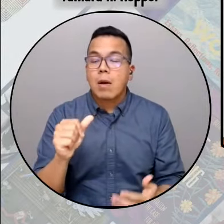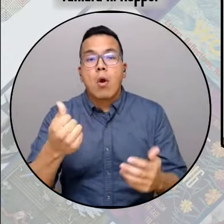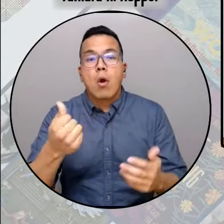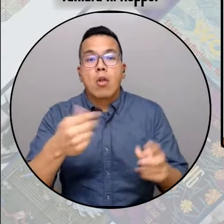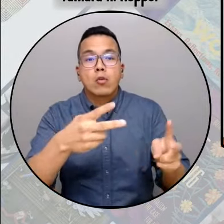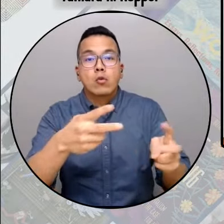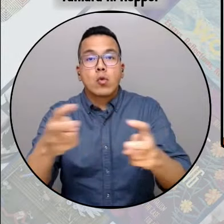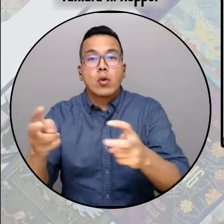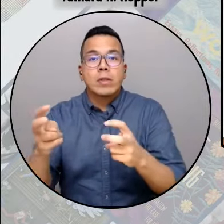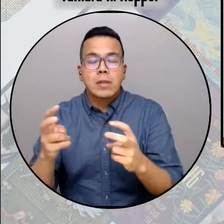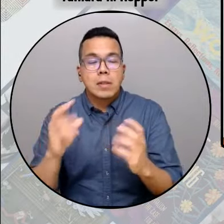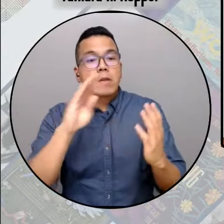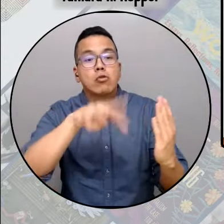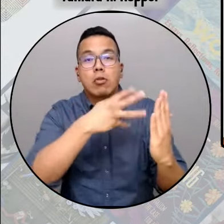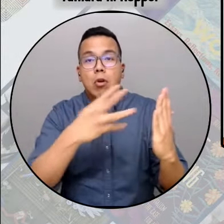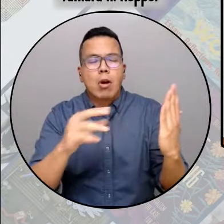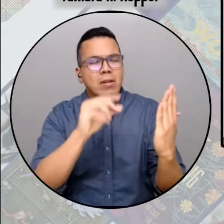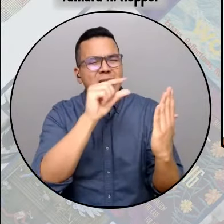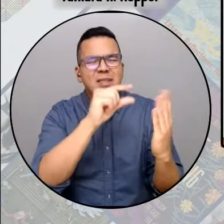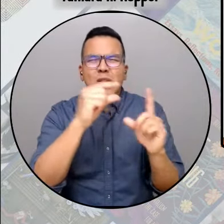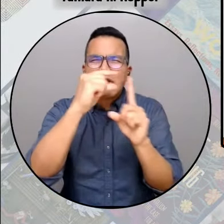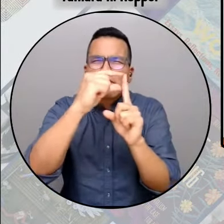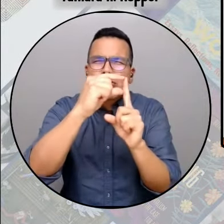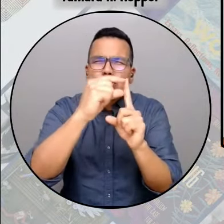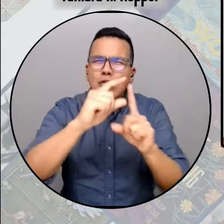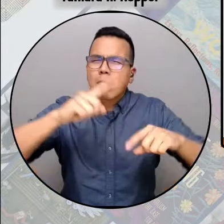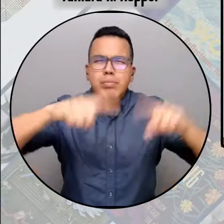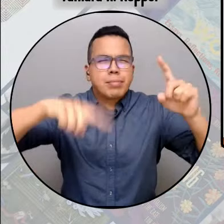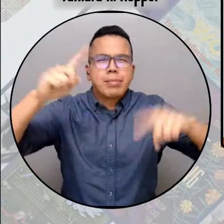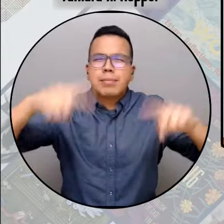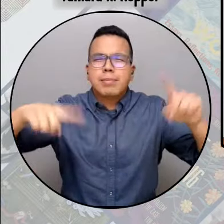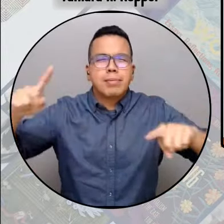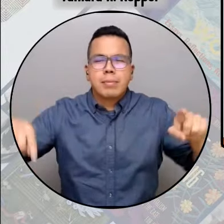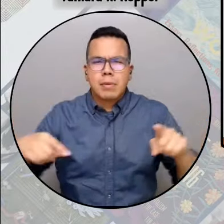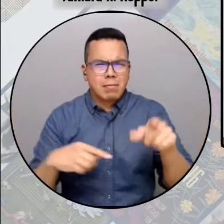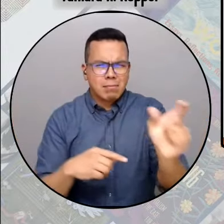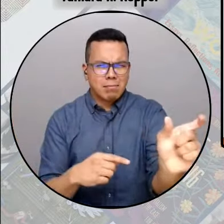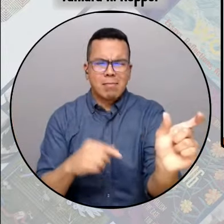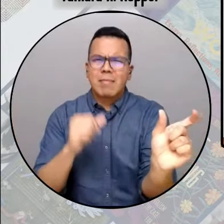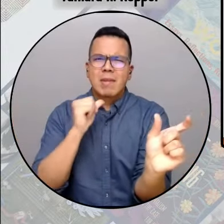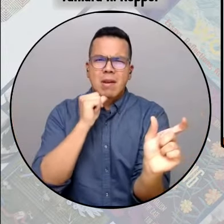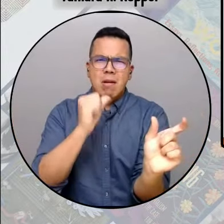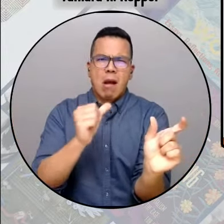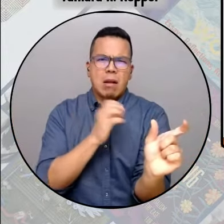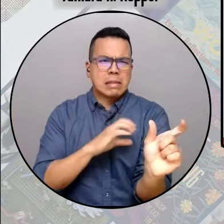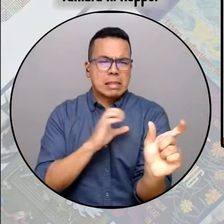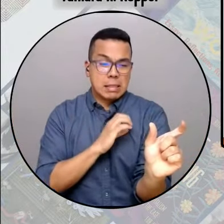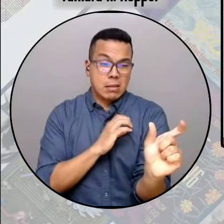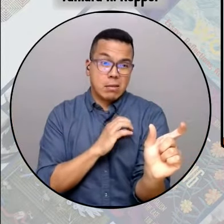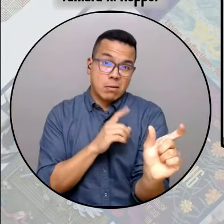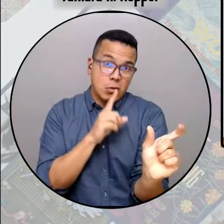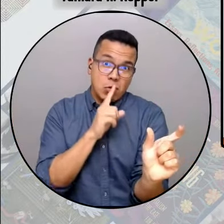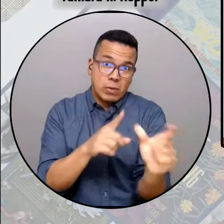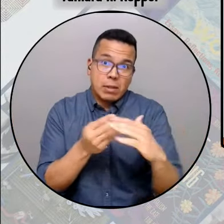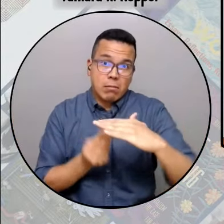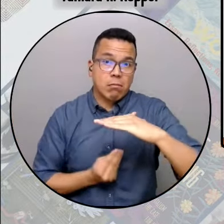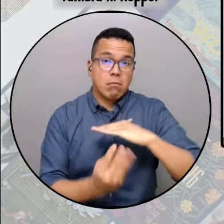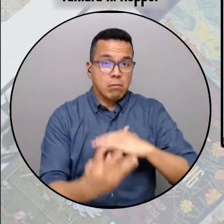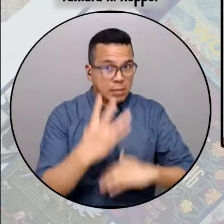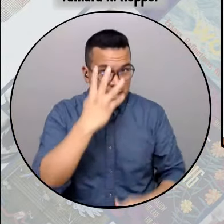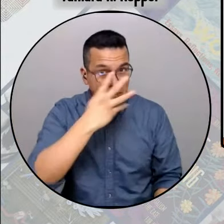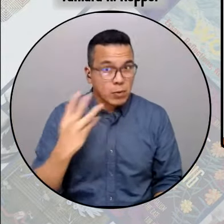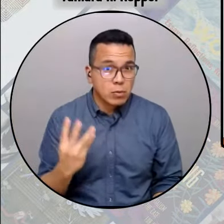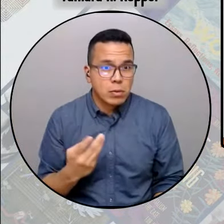terms to refer to people. And so non-citizen is a way of kind of saying immigrant. Do we know if these are